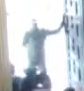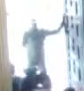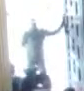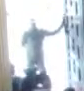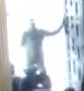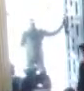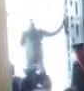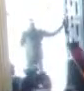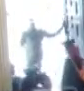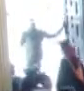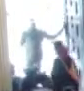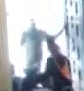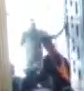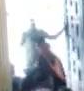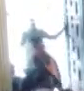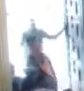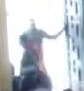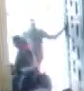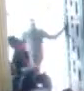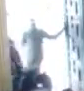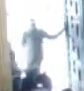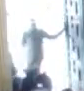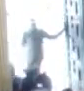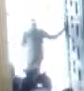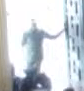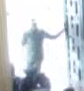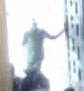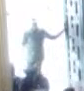Prince Abedu Eidu, sorry.